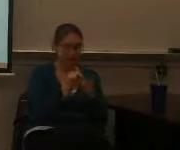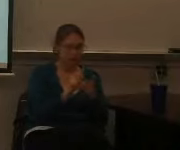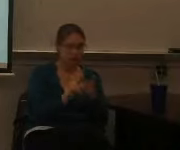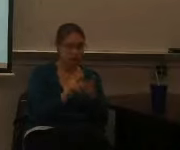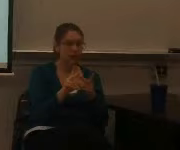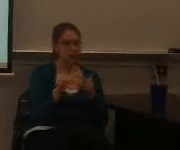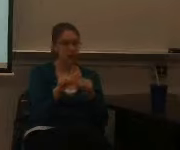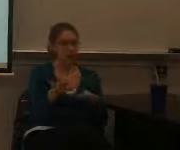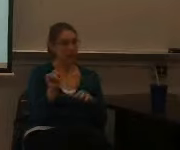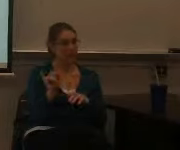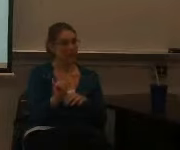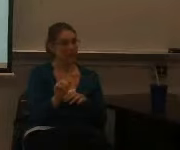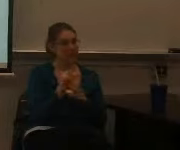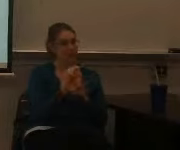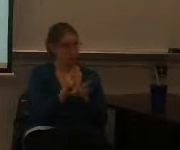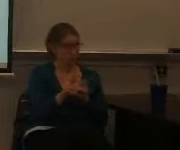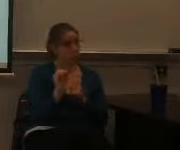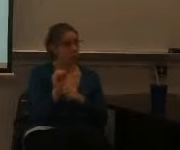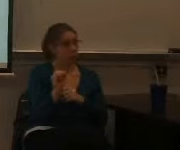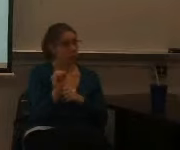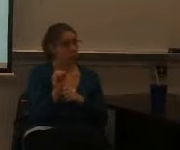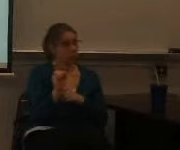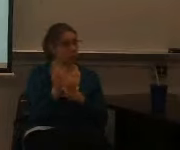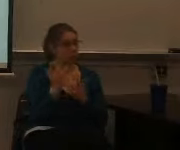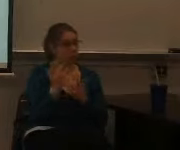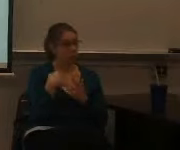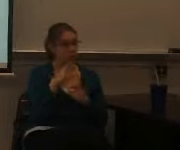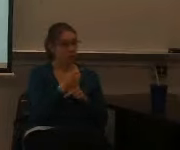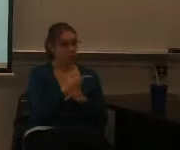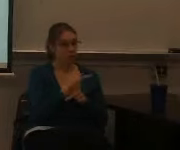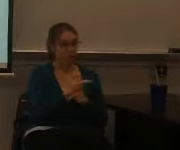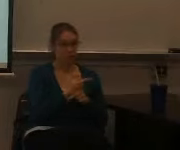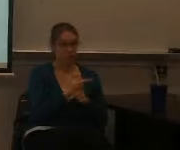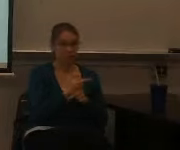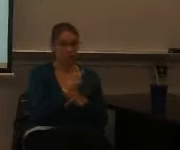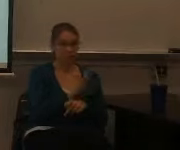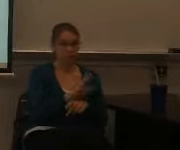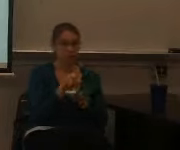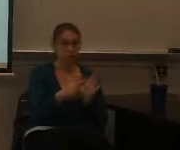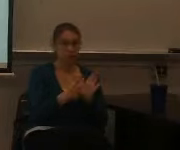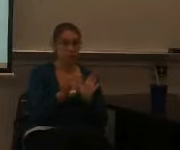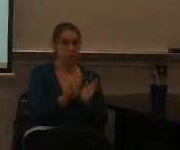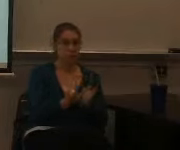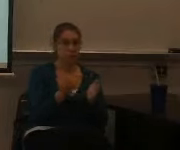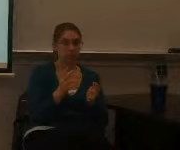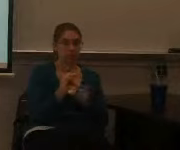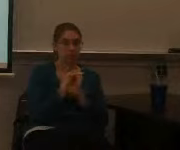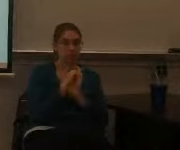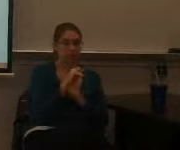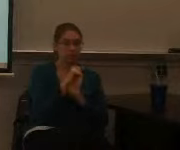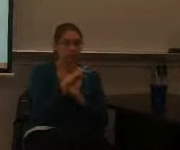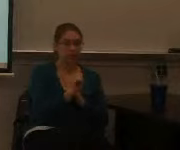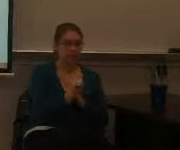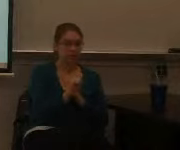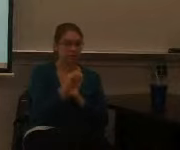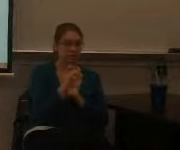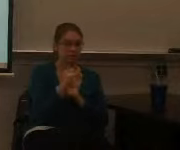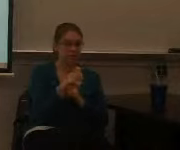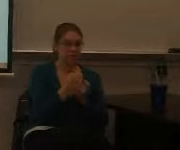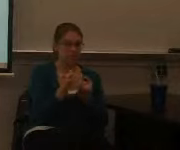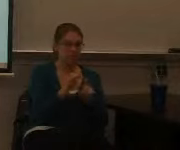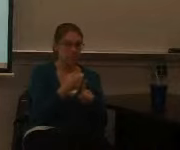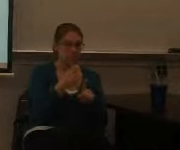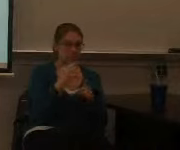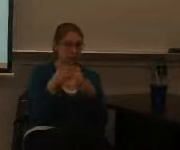oxide. And we figured out that about twice as much nitrous oxide is coming from